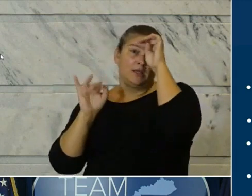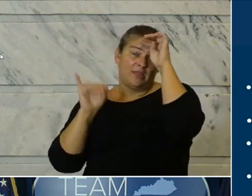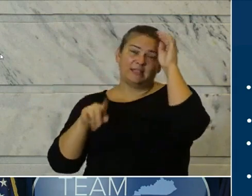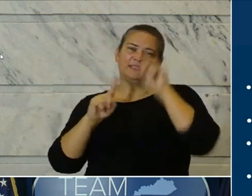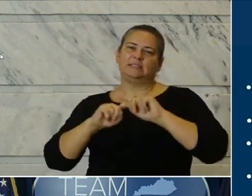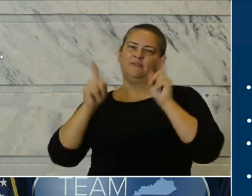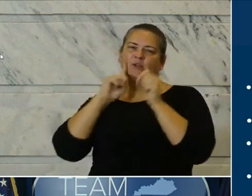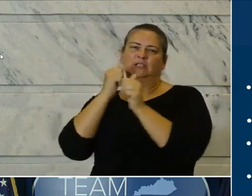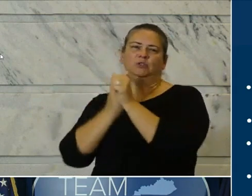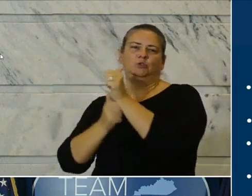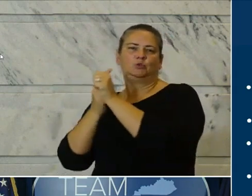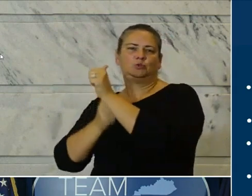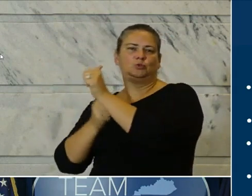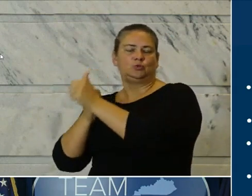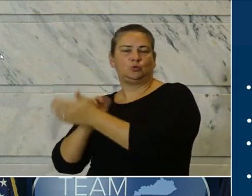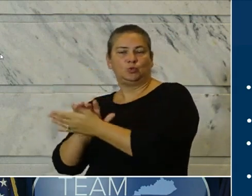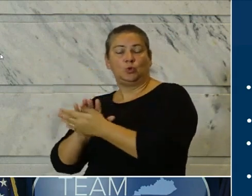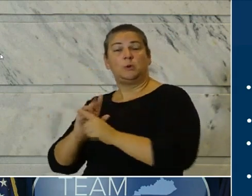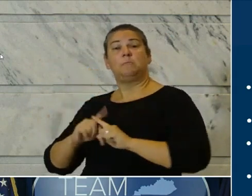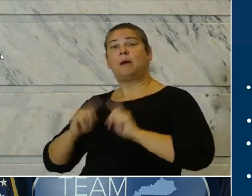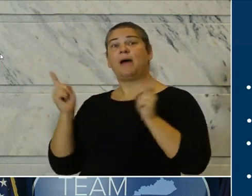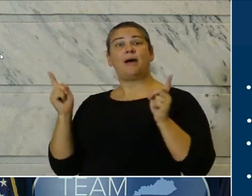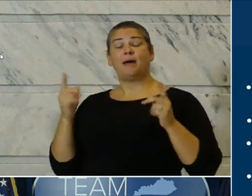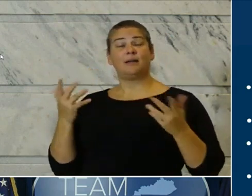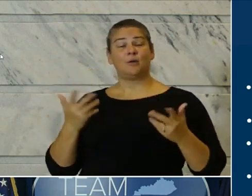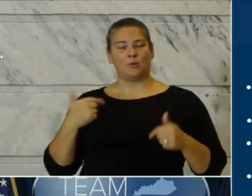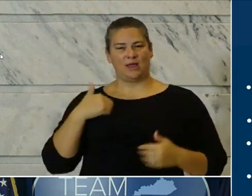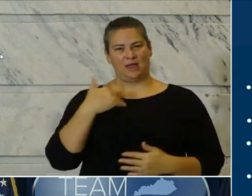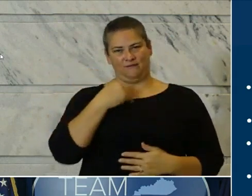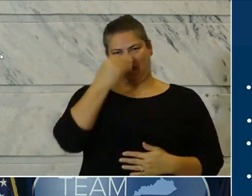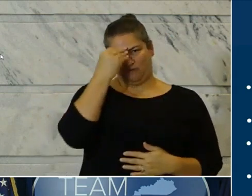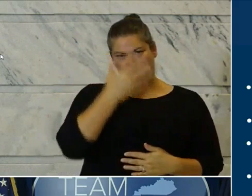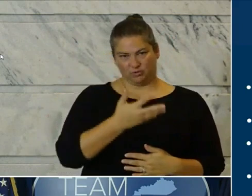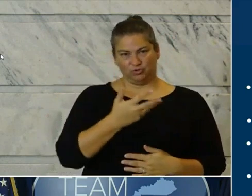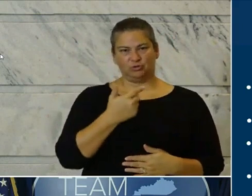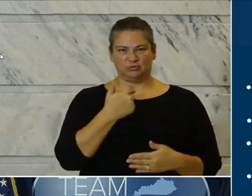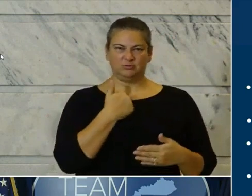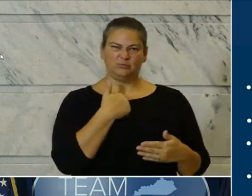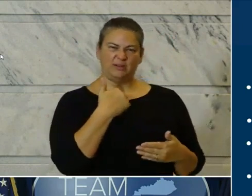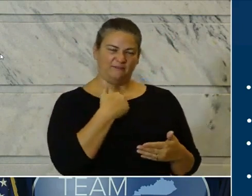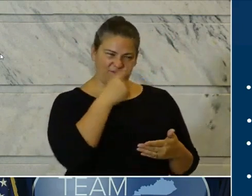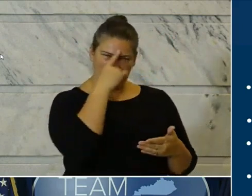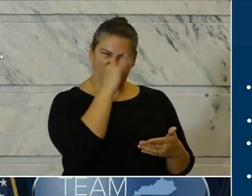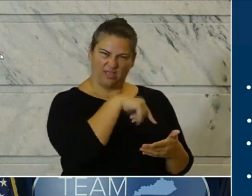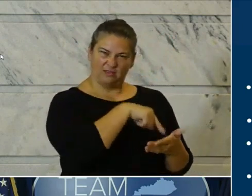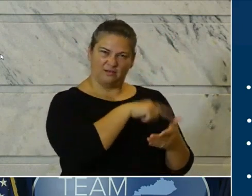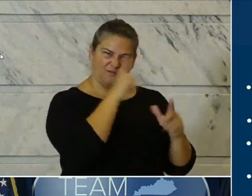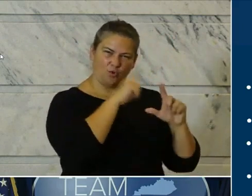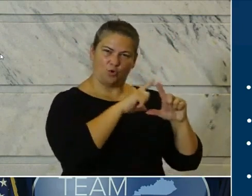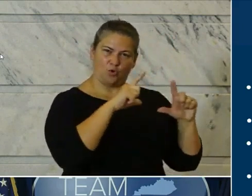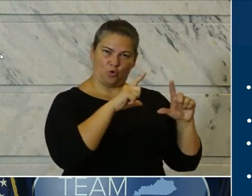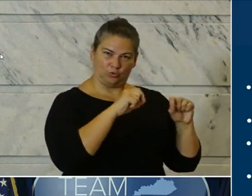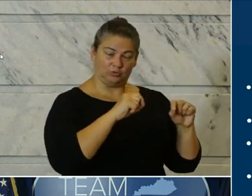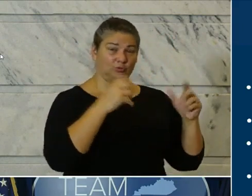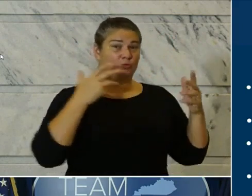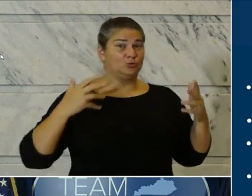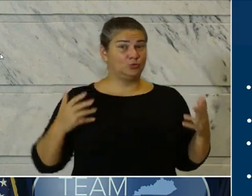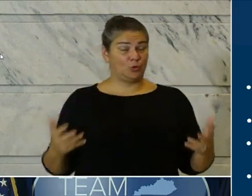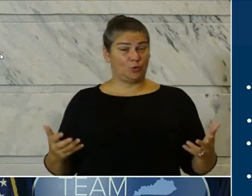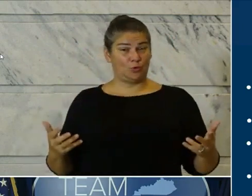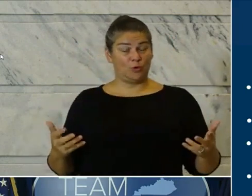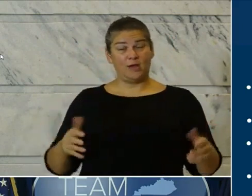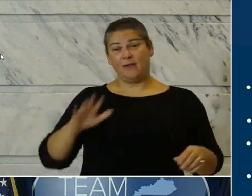different for each school, but we have the information to provide the right amount of benefits on those cards. So to date,